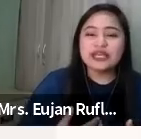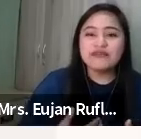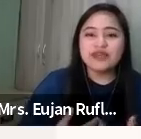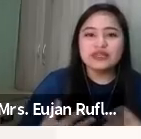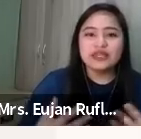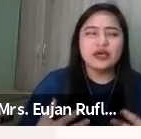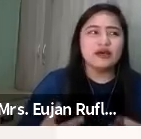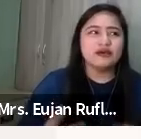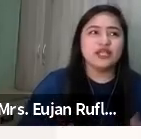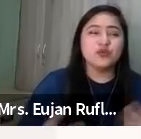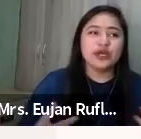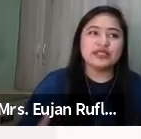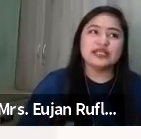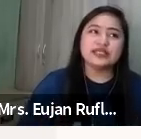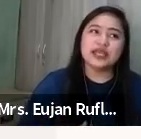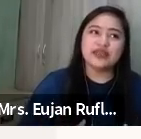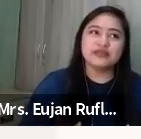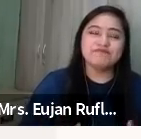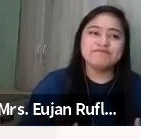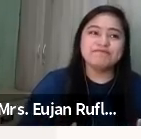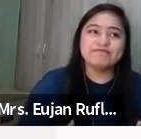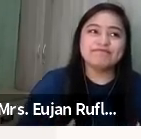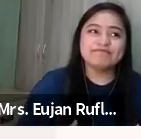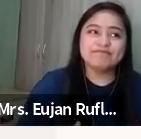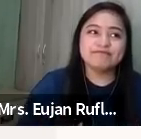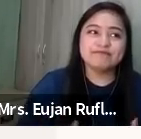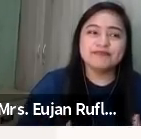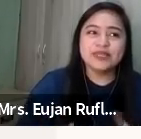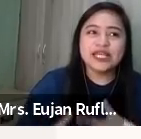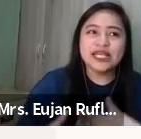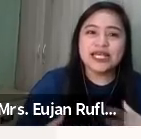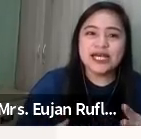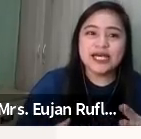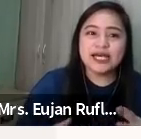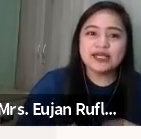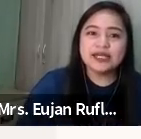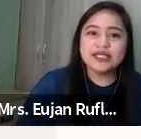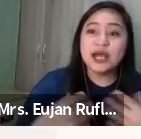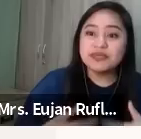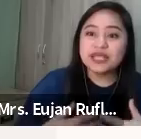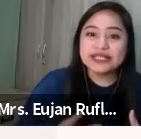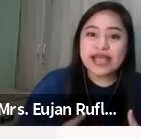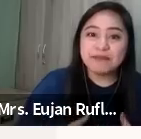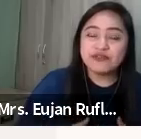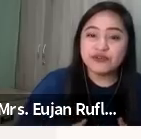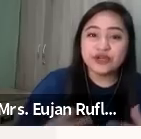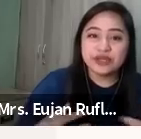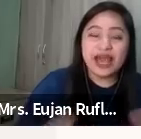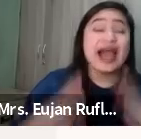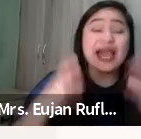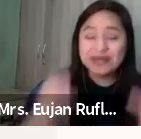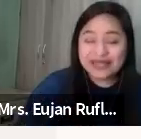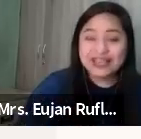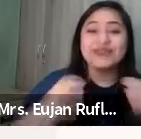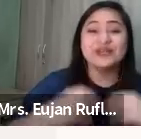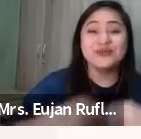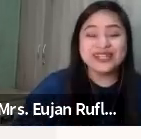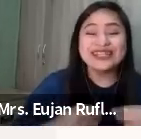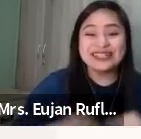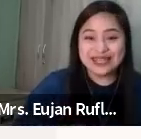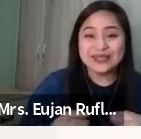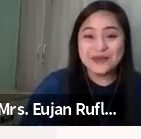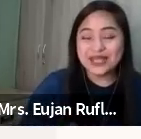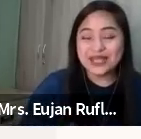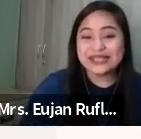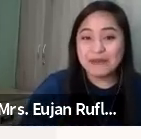don't believe in what they say that mm, some things happen for I believe in what